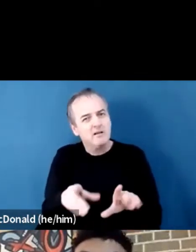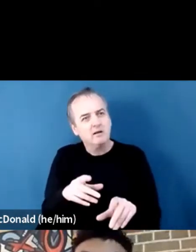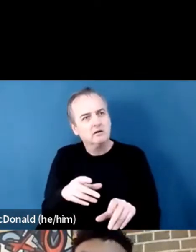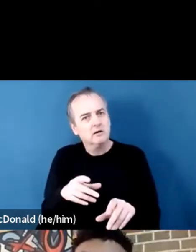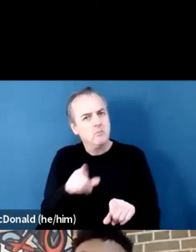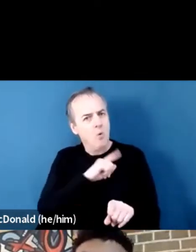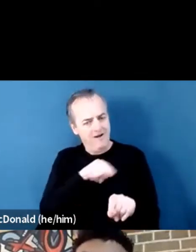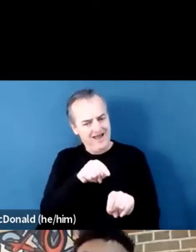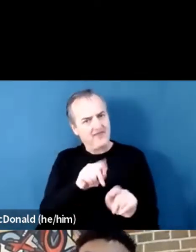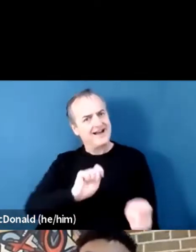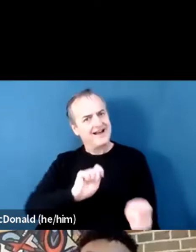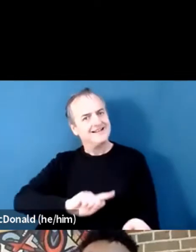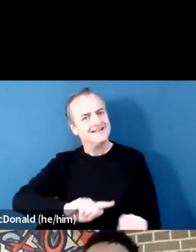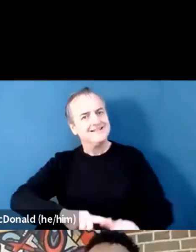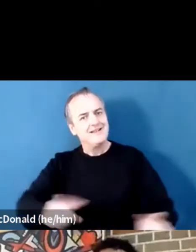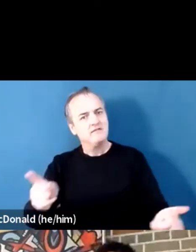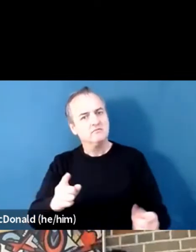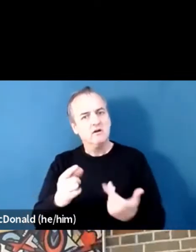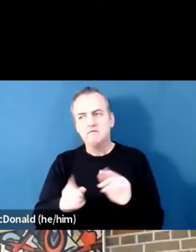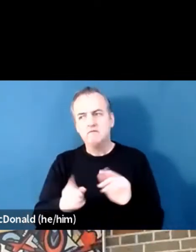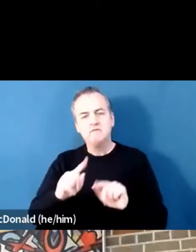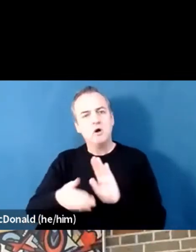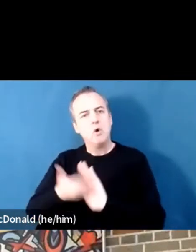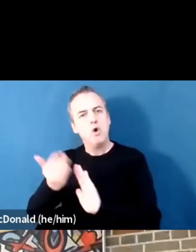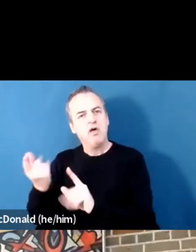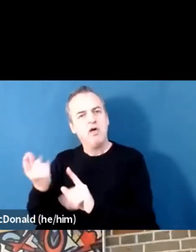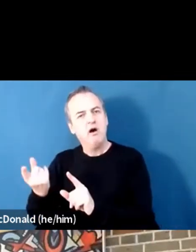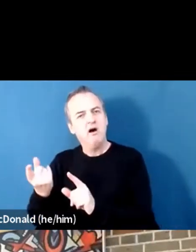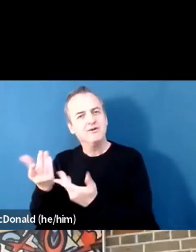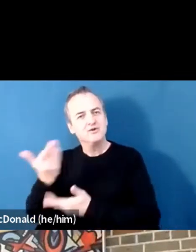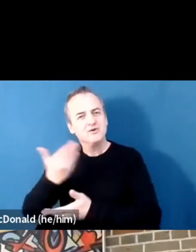is it different to every other story of the week procedural?